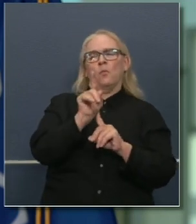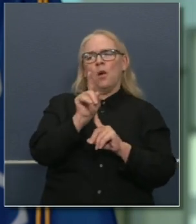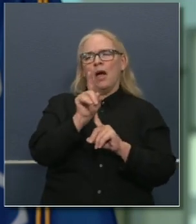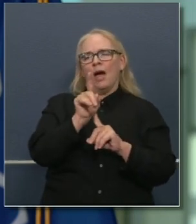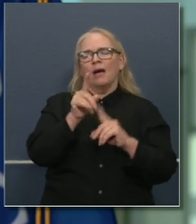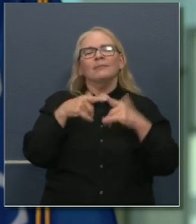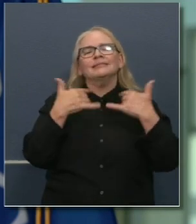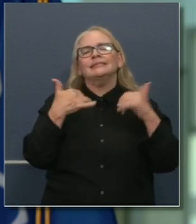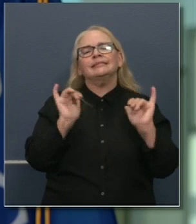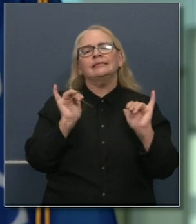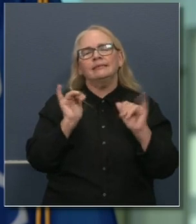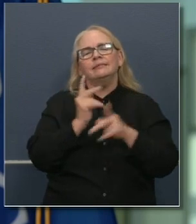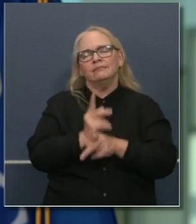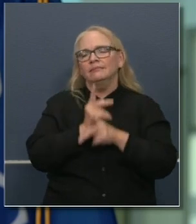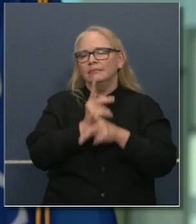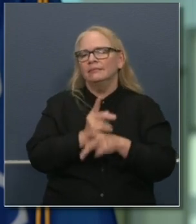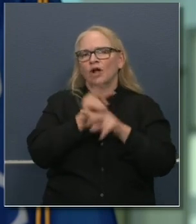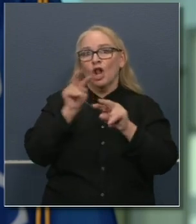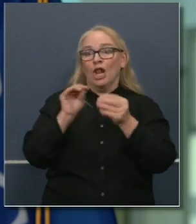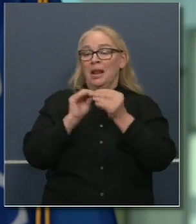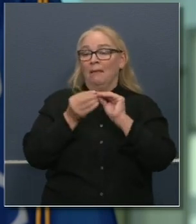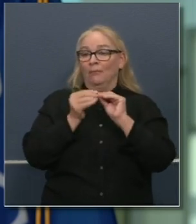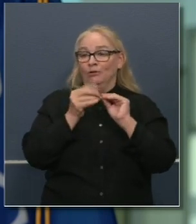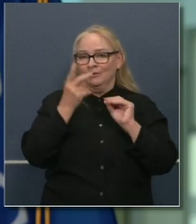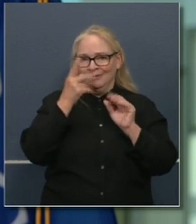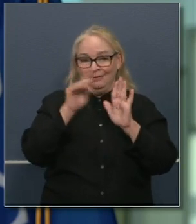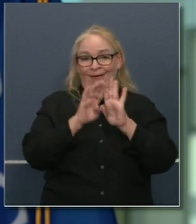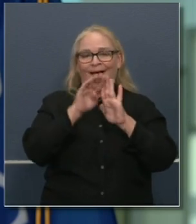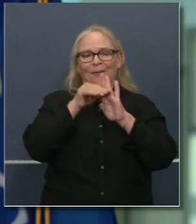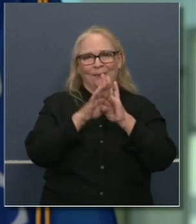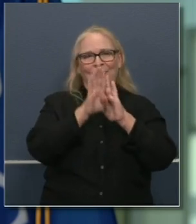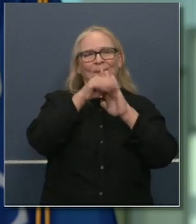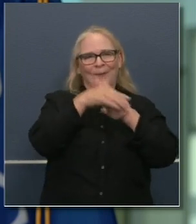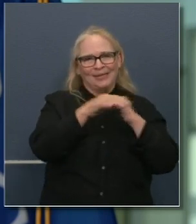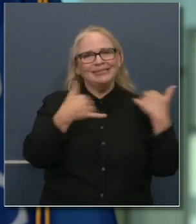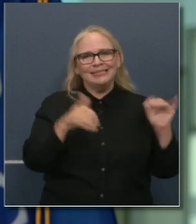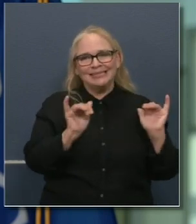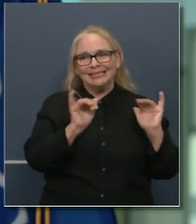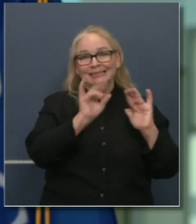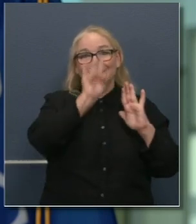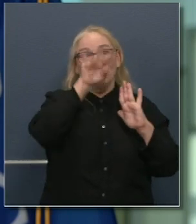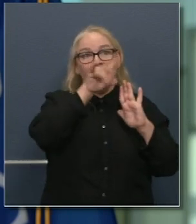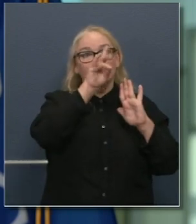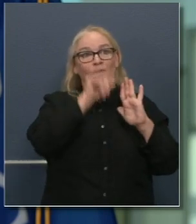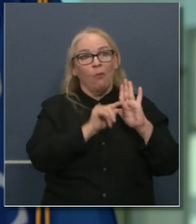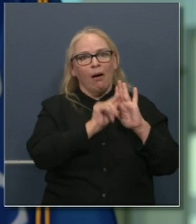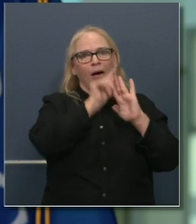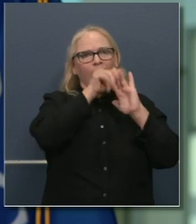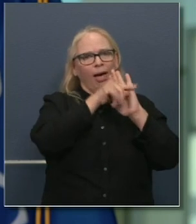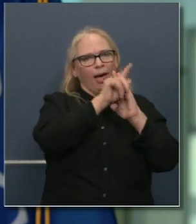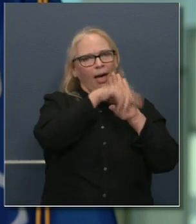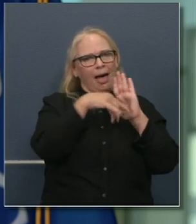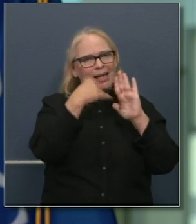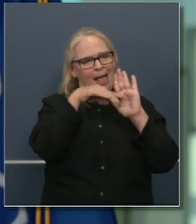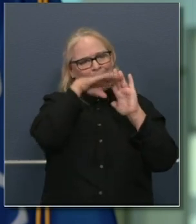Those positivity numbers can fluctuate significantly in the 7-day averages. And so